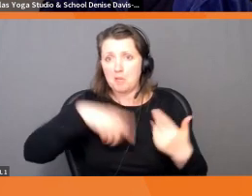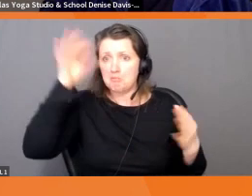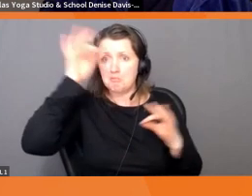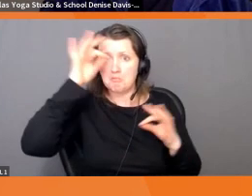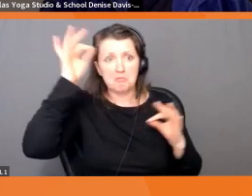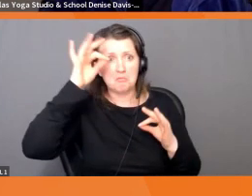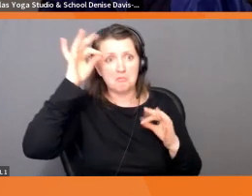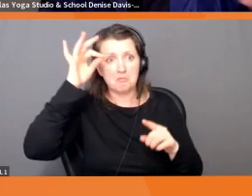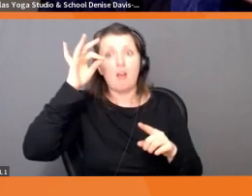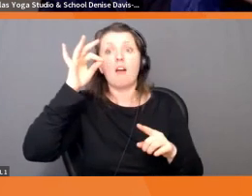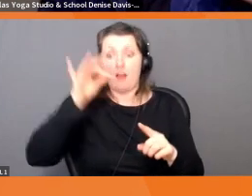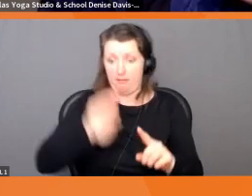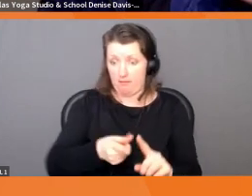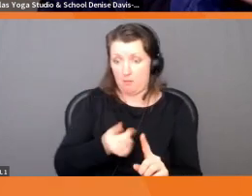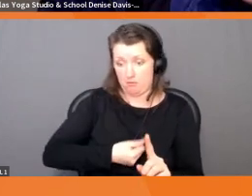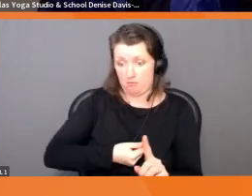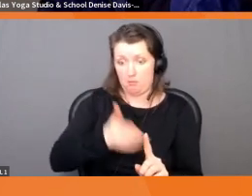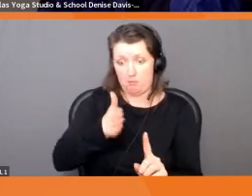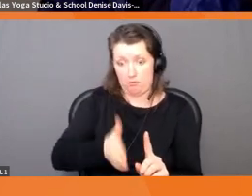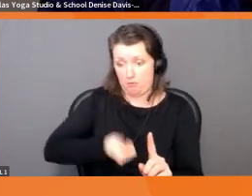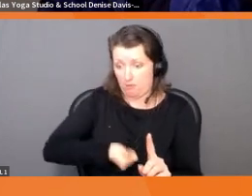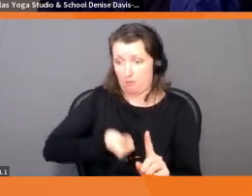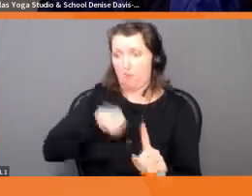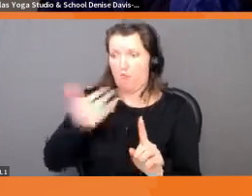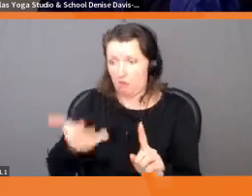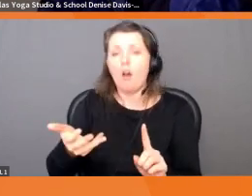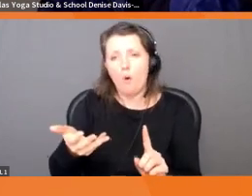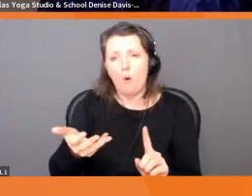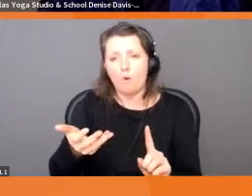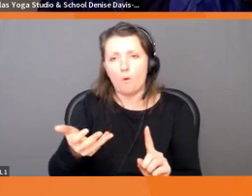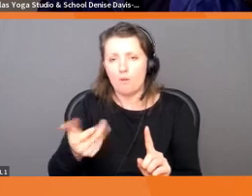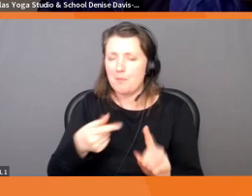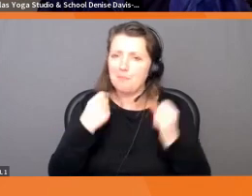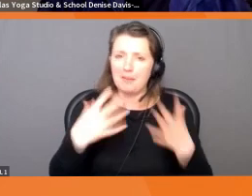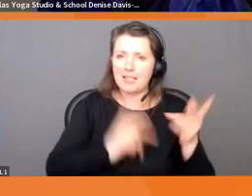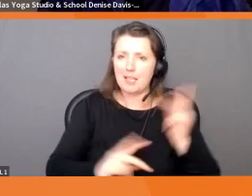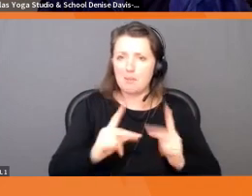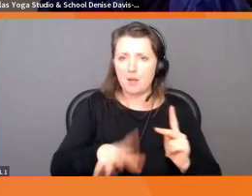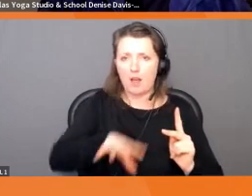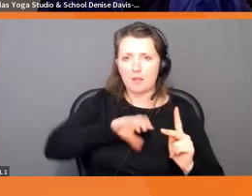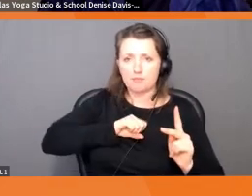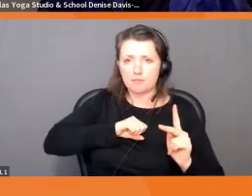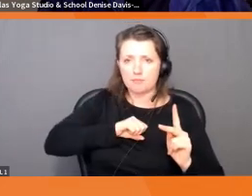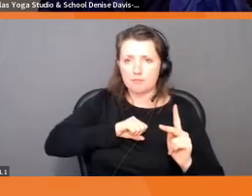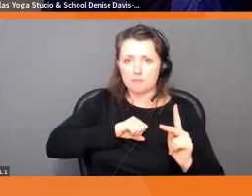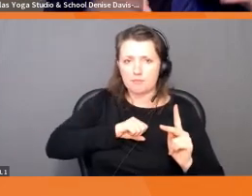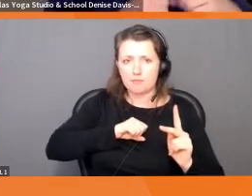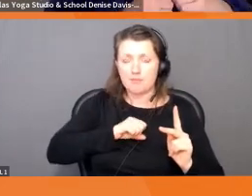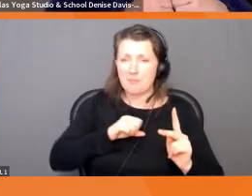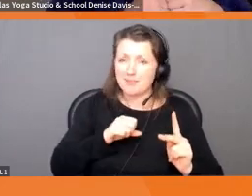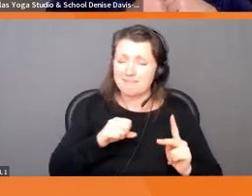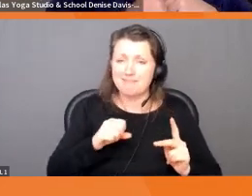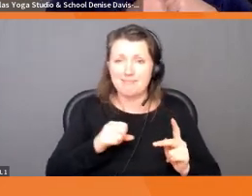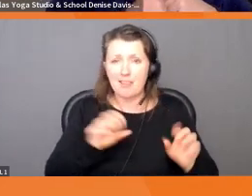as entrepreneurs, the challenges that we face are real.